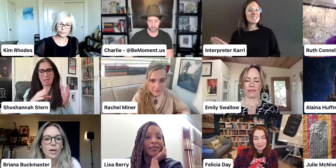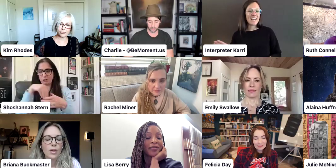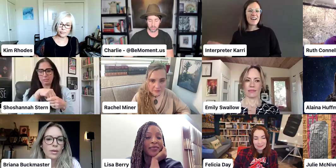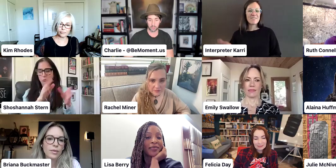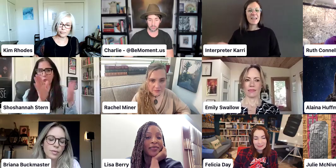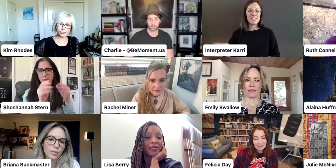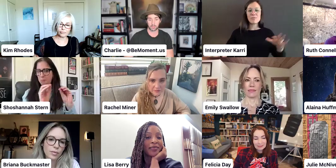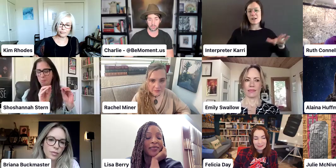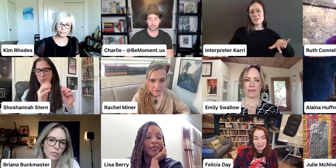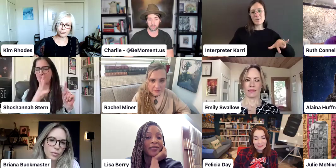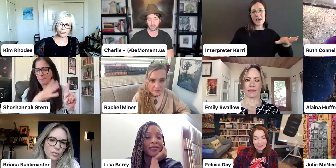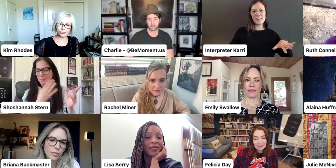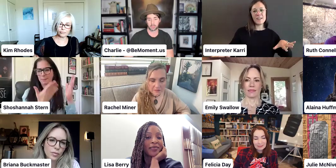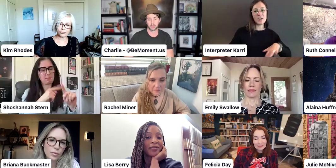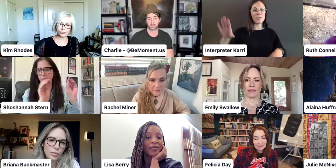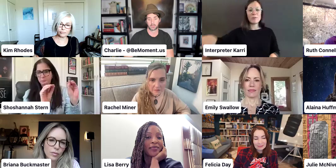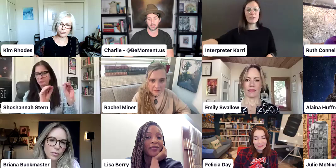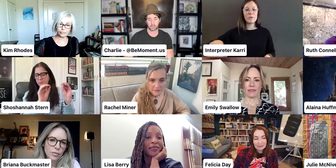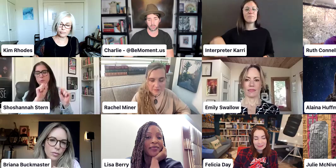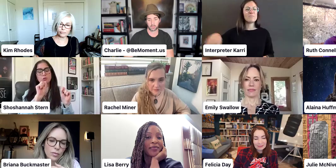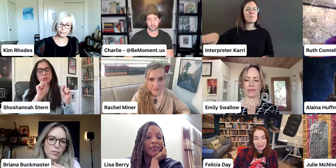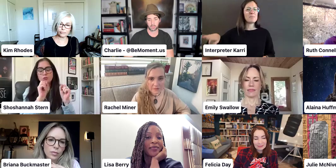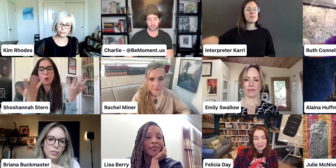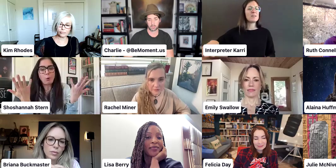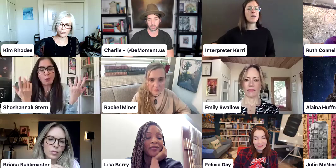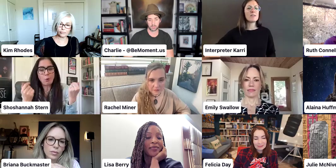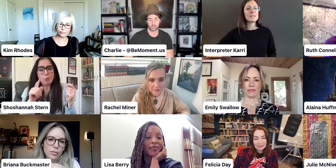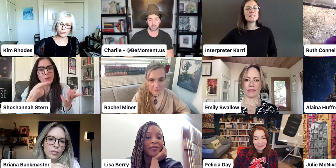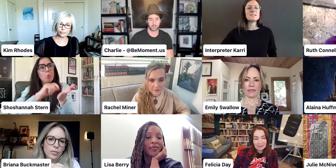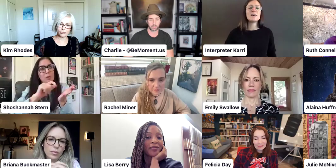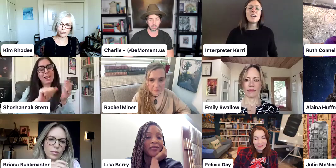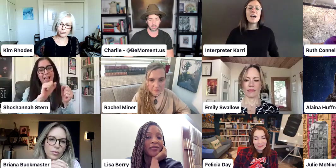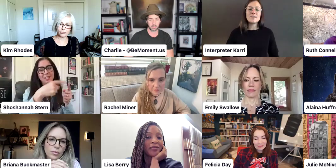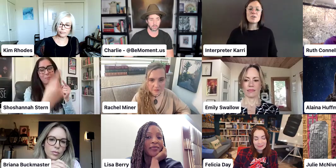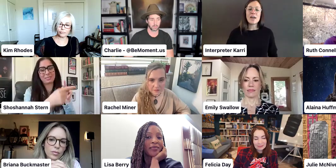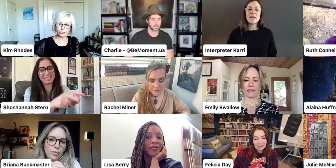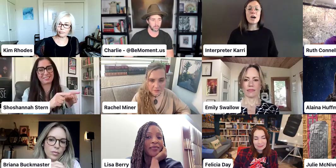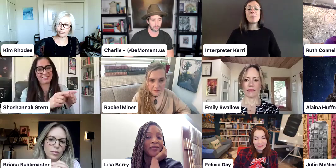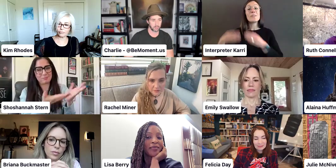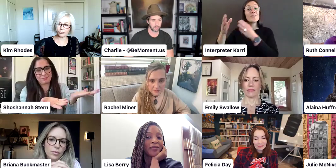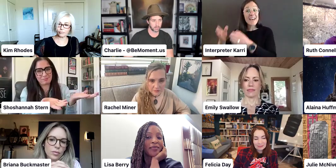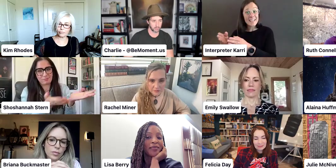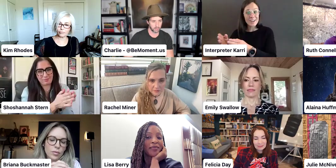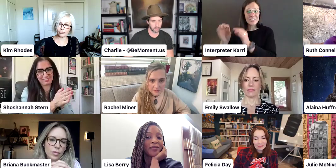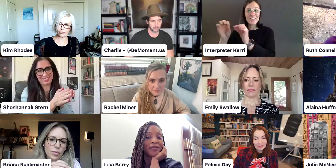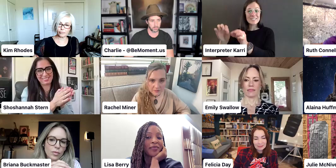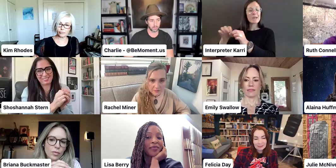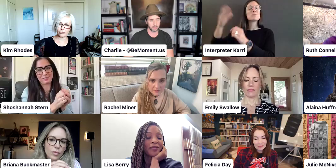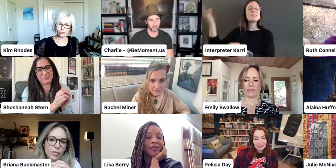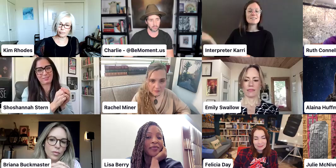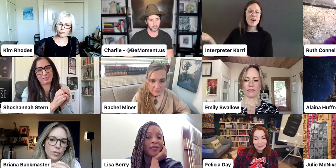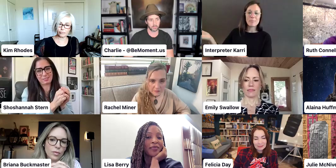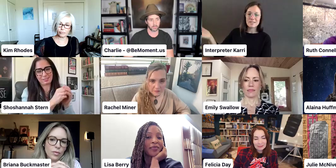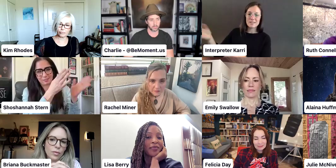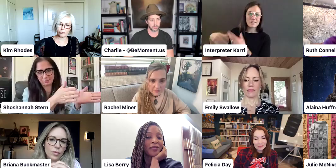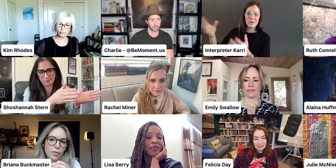they didn't have any of the writers that we had in our room, in their room, maybe, but they didn't. And so then that character at the time was